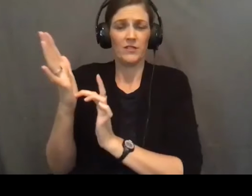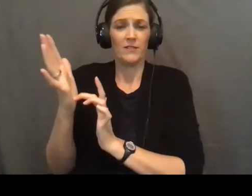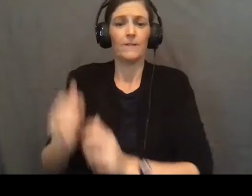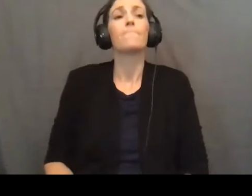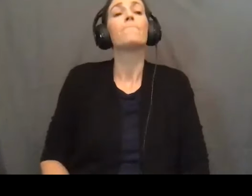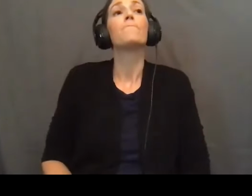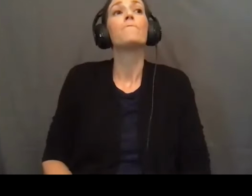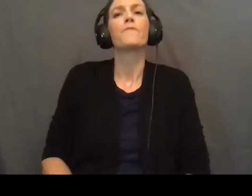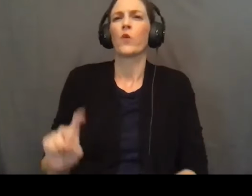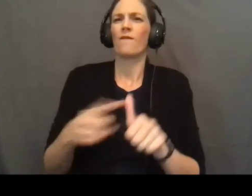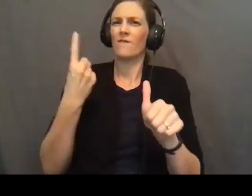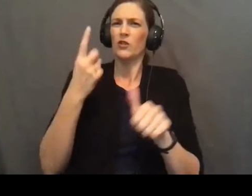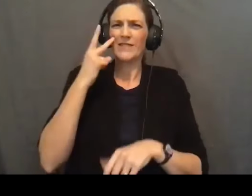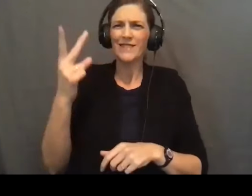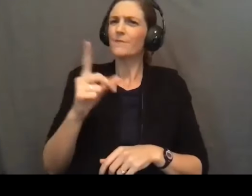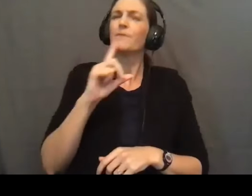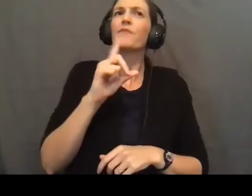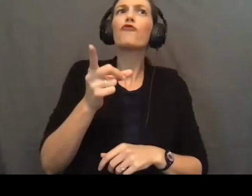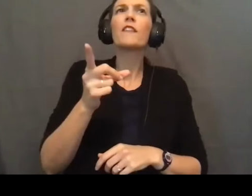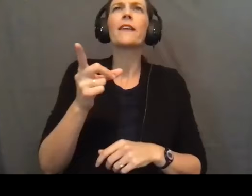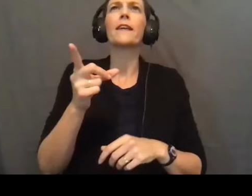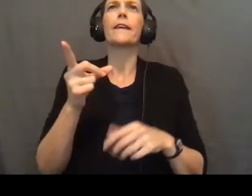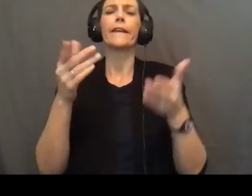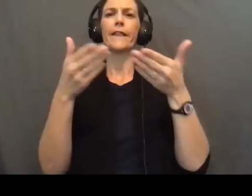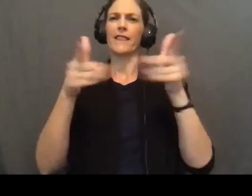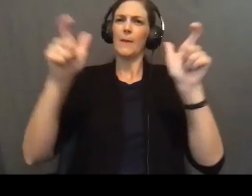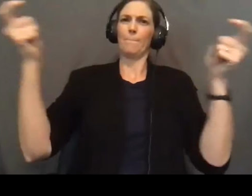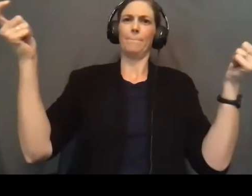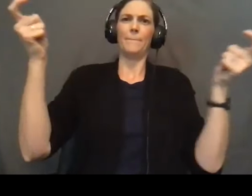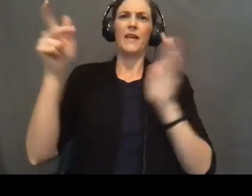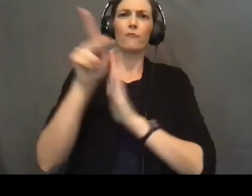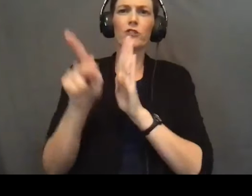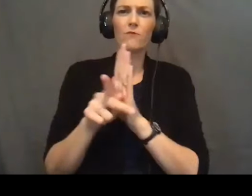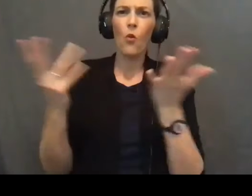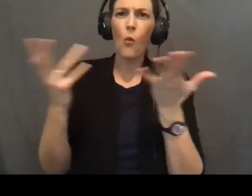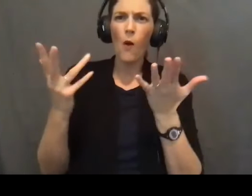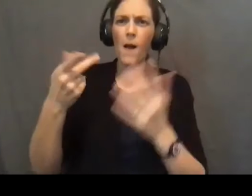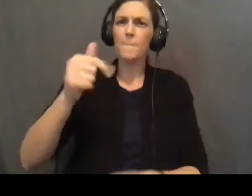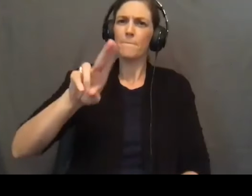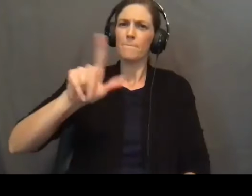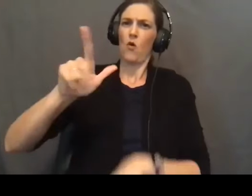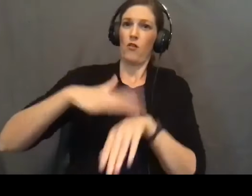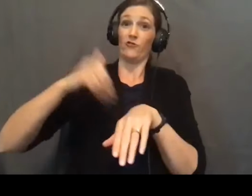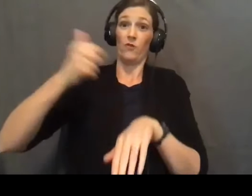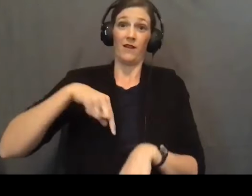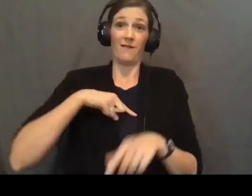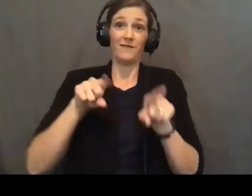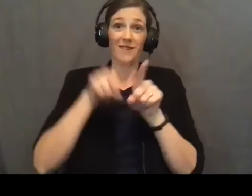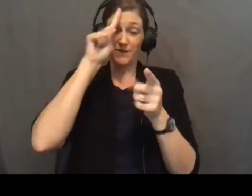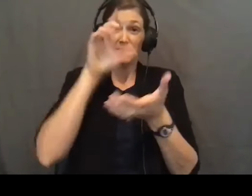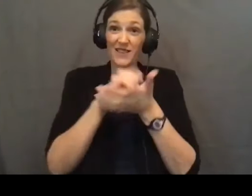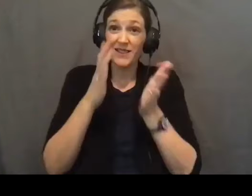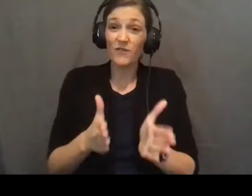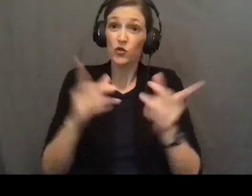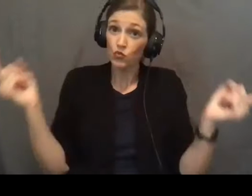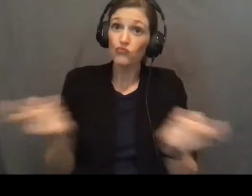The first thing we see here, and really the overarching principle in this passage, is Paul is calling us as believers to rejoice, or